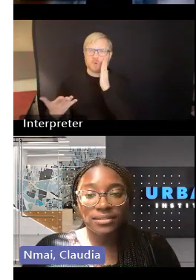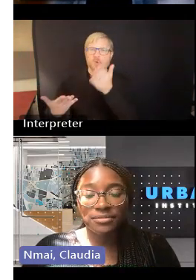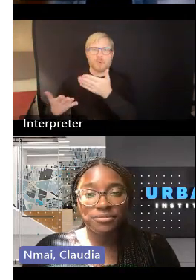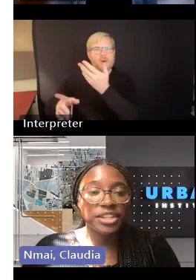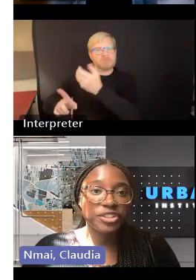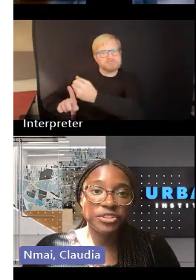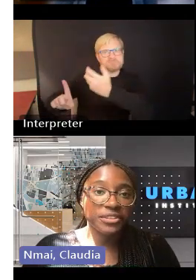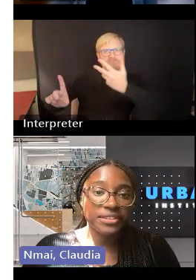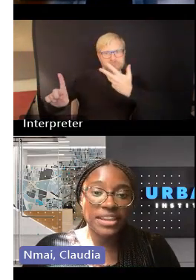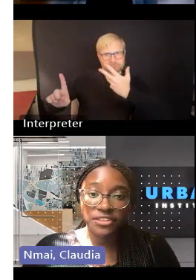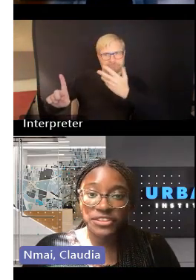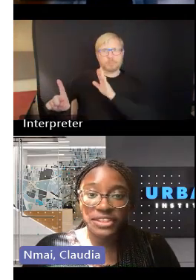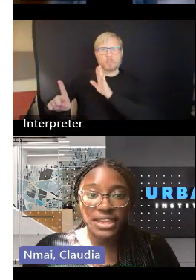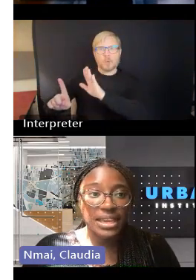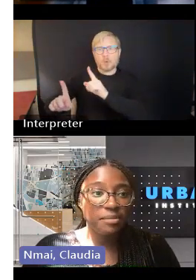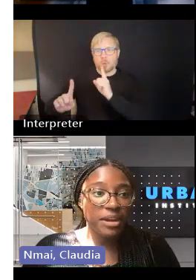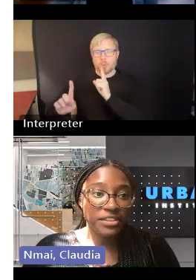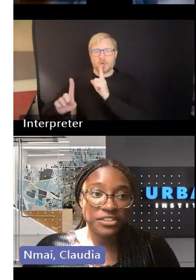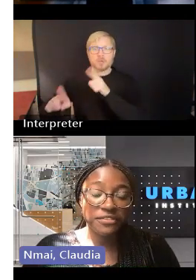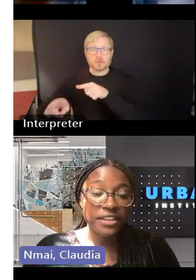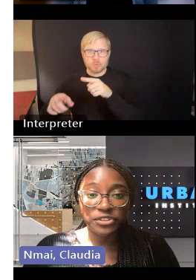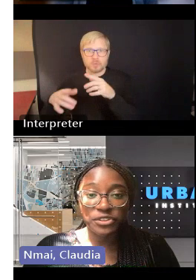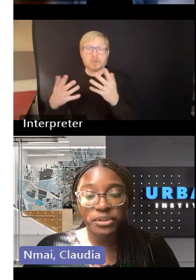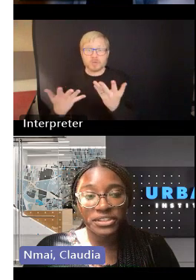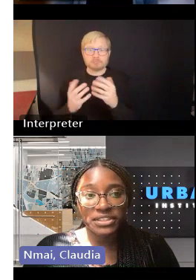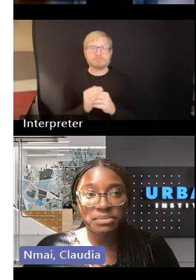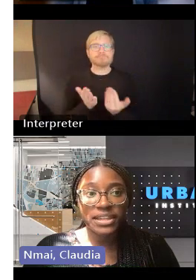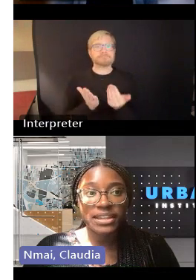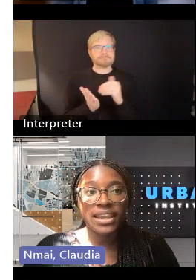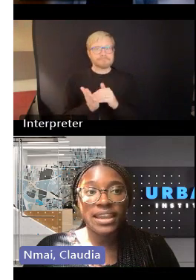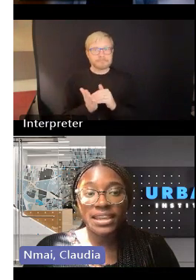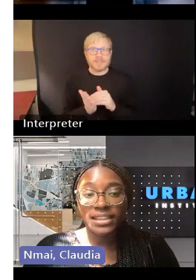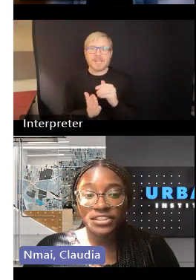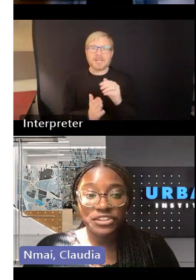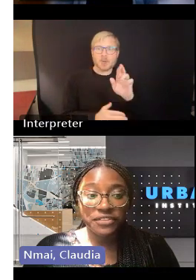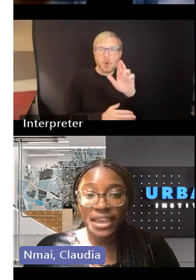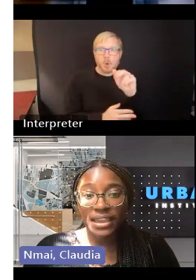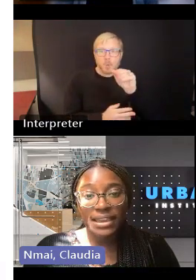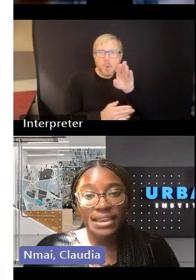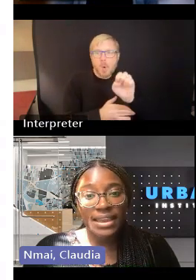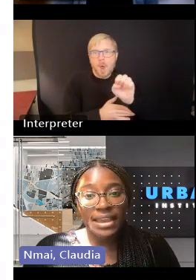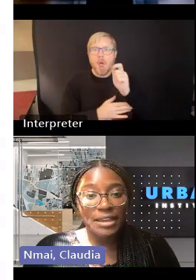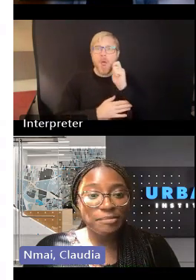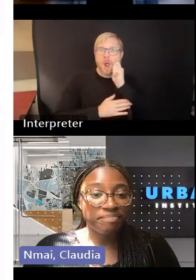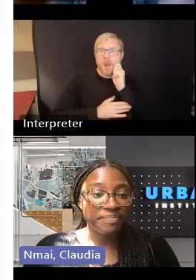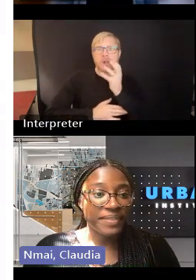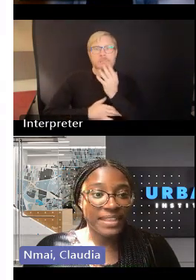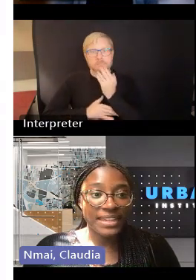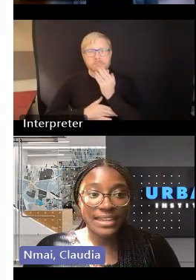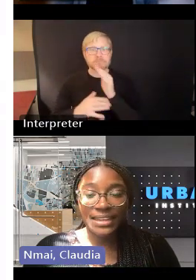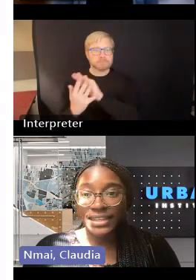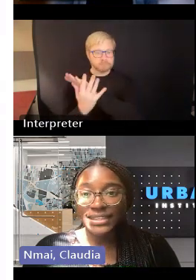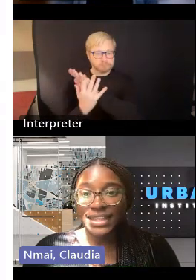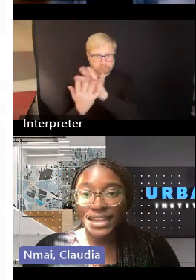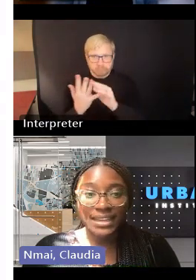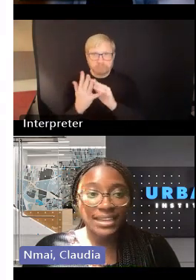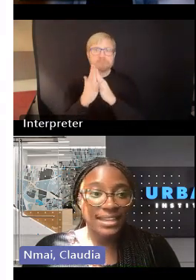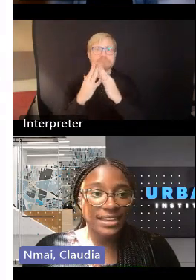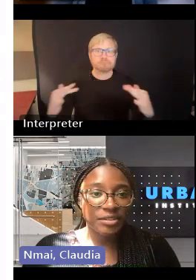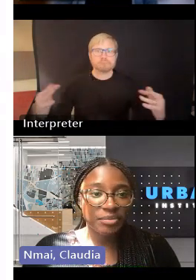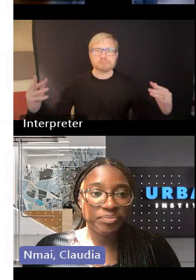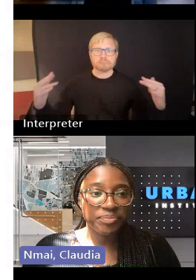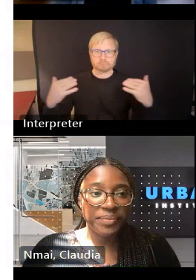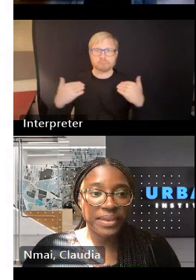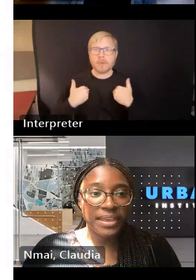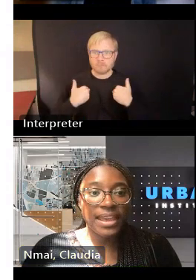of racial diversity among the survivors who participated in the survey. And then next